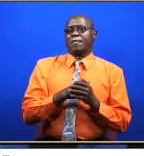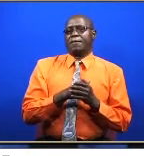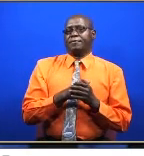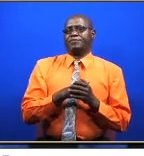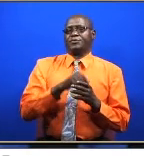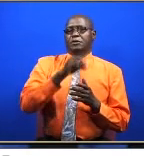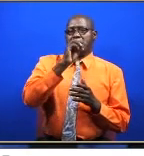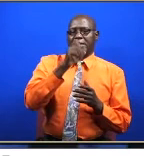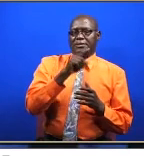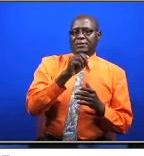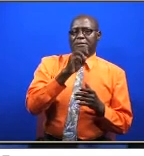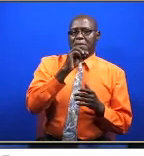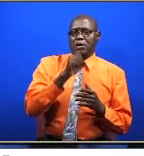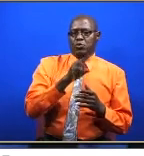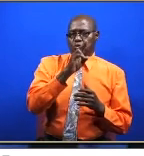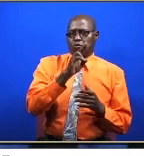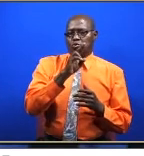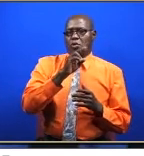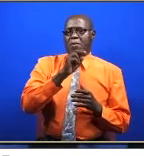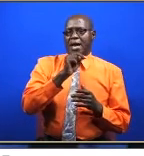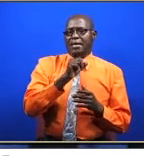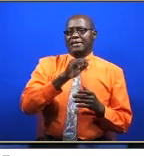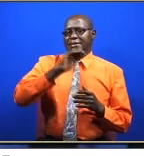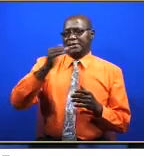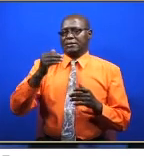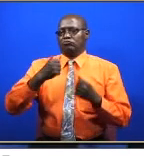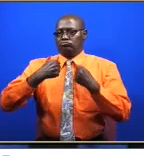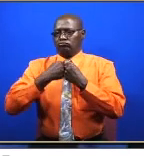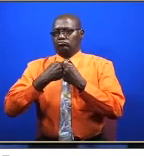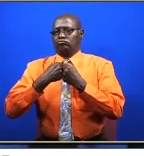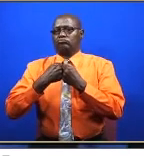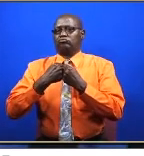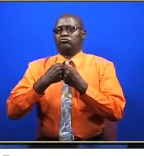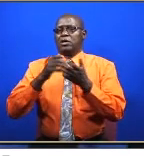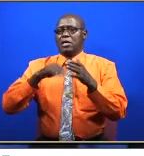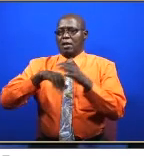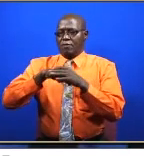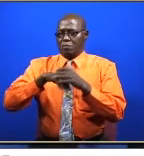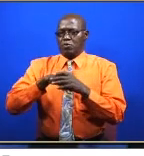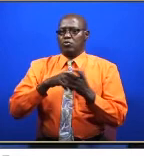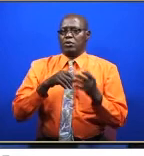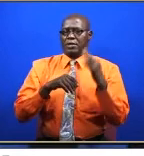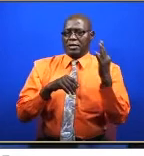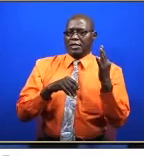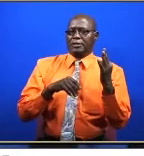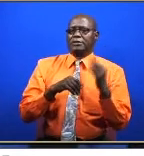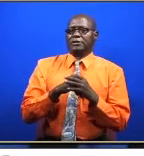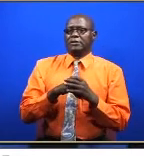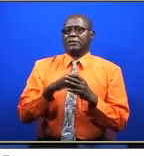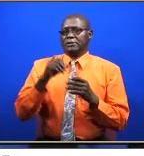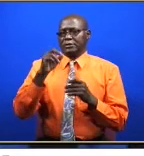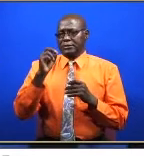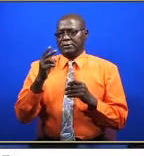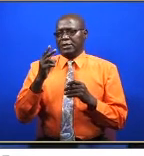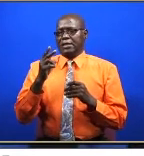Liverpool back to the Premier League summit thanks to three second-half goals against Brighton. The